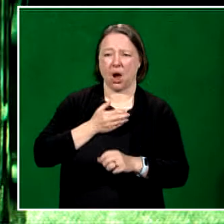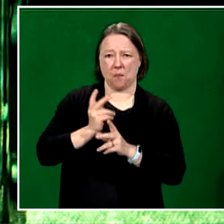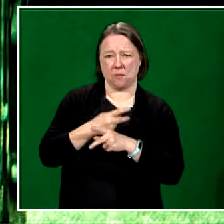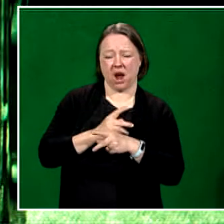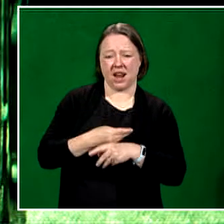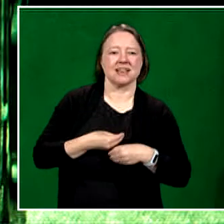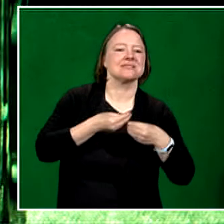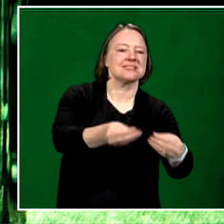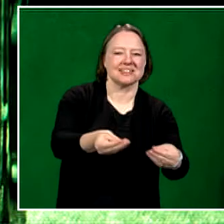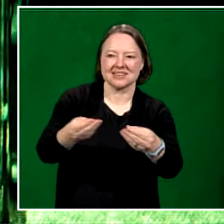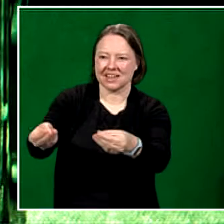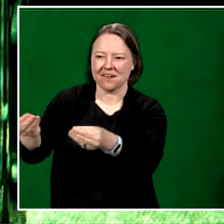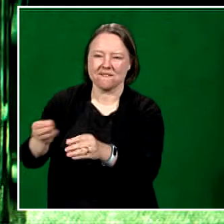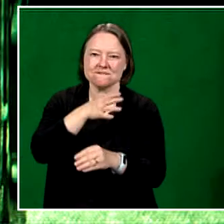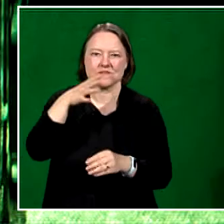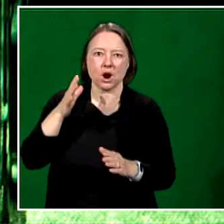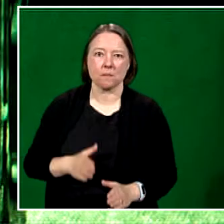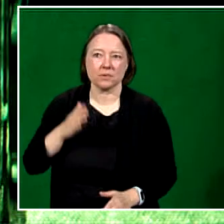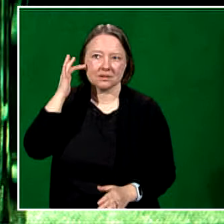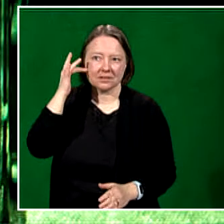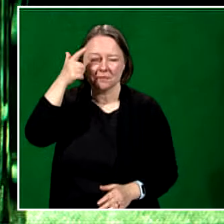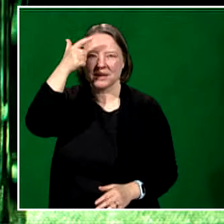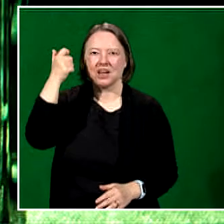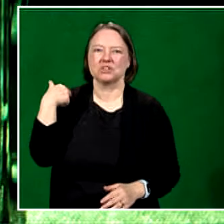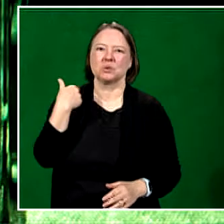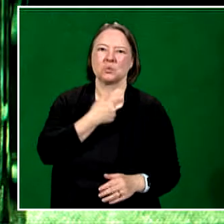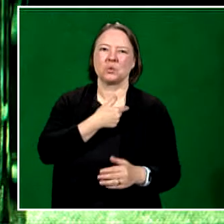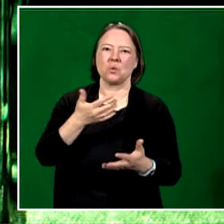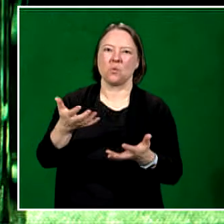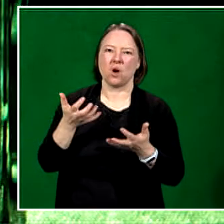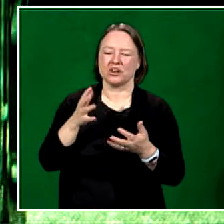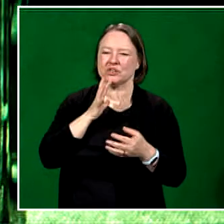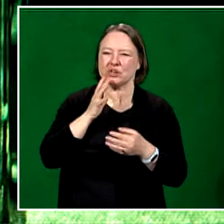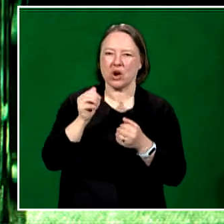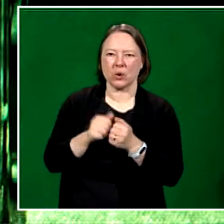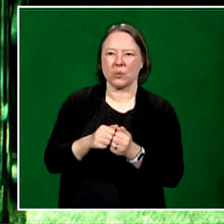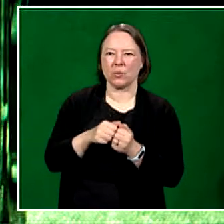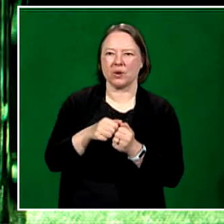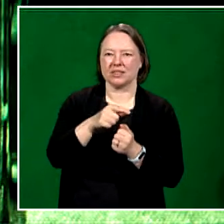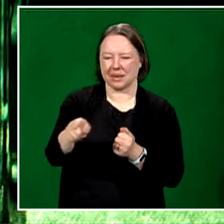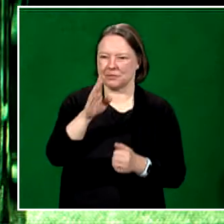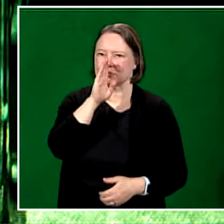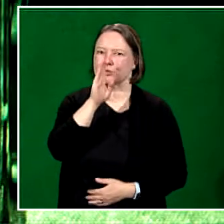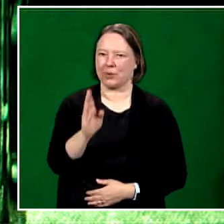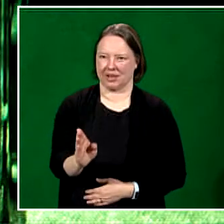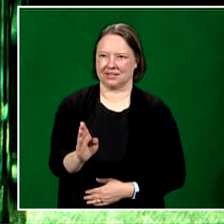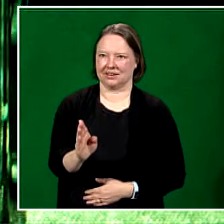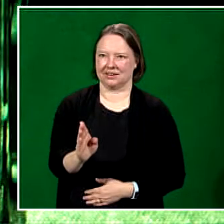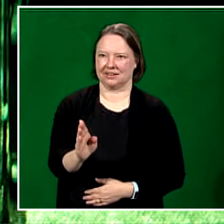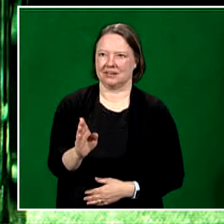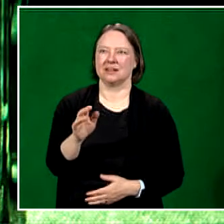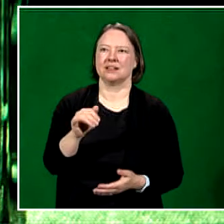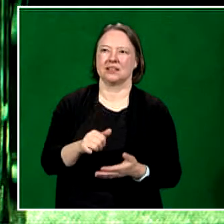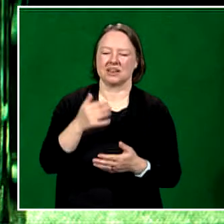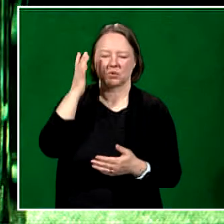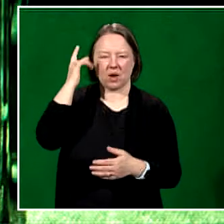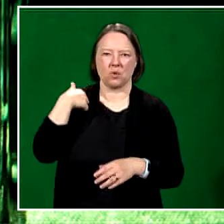in the hands of farmers, because we want to just talk to them directly, and that's why we have